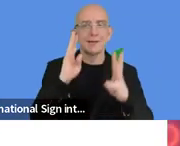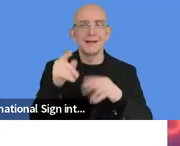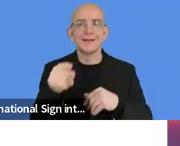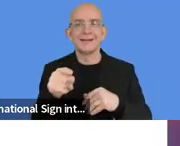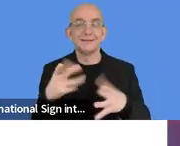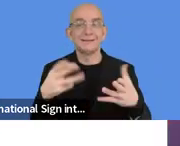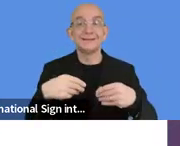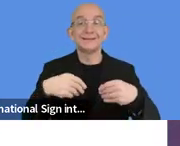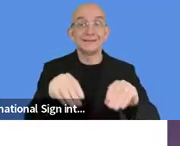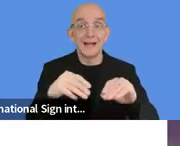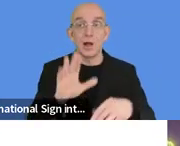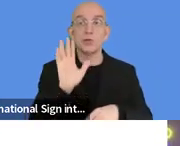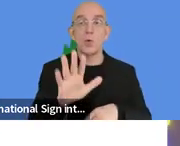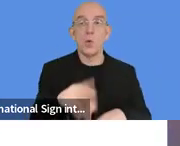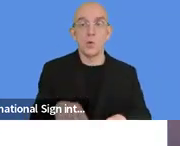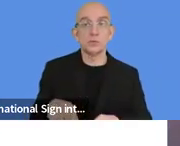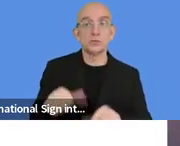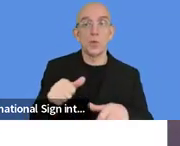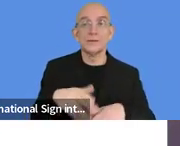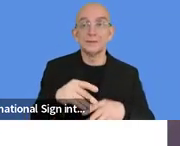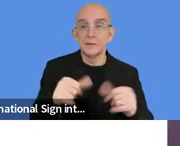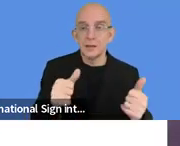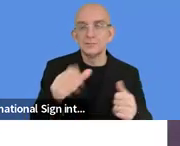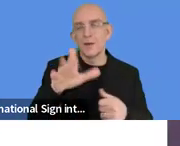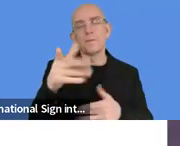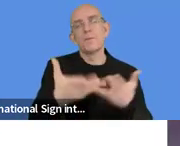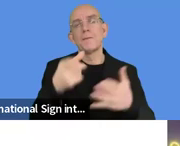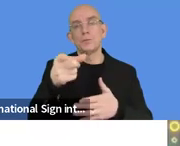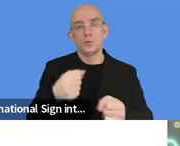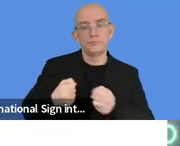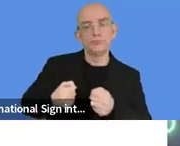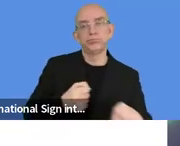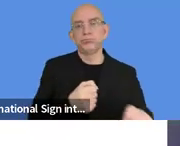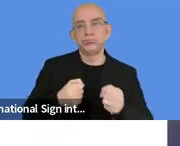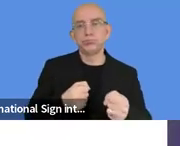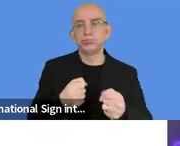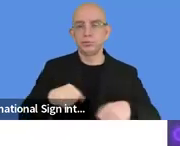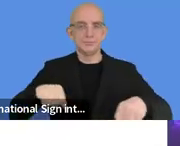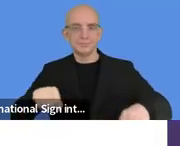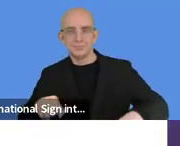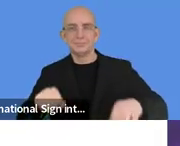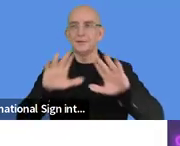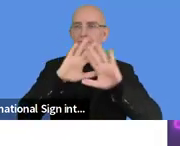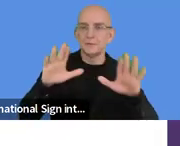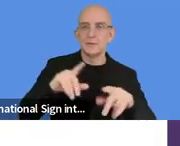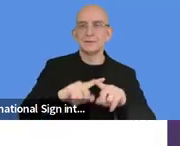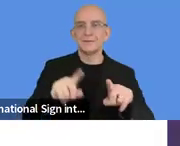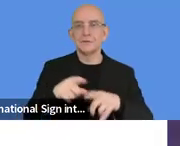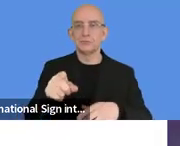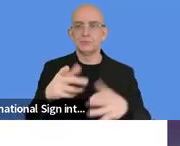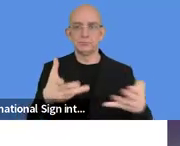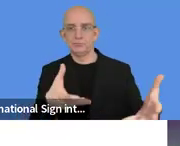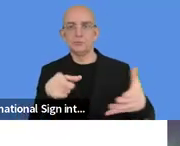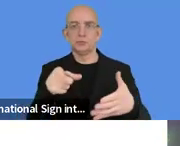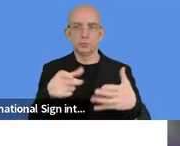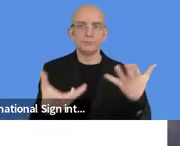A furniture maker uses wood, you know, cuts it up, puts it together, and there's a piece of furniture. Well, what do you have left over at the end of the day? You have left over a